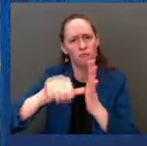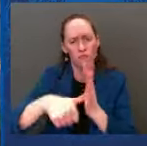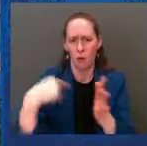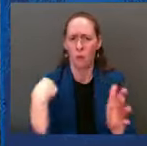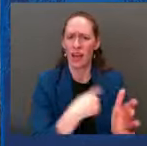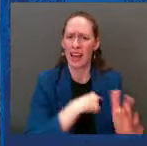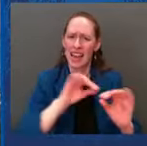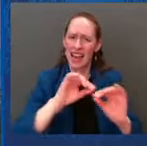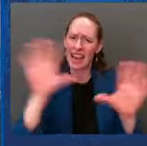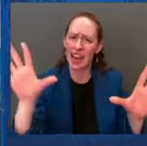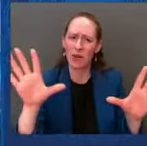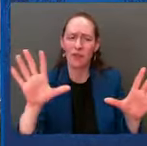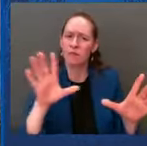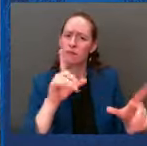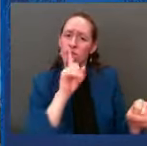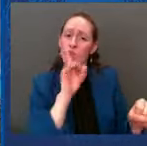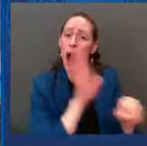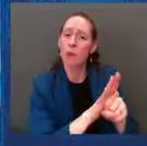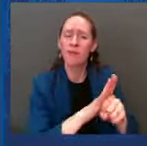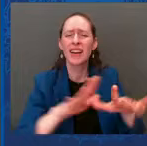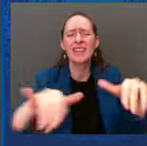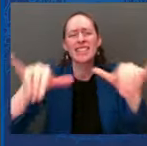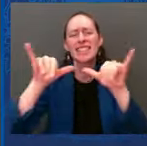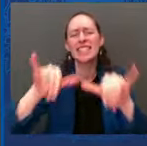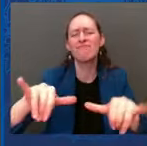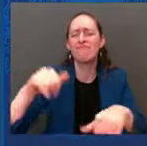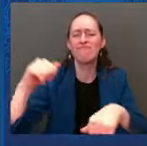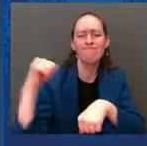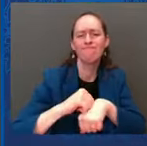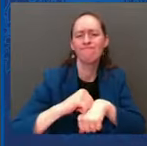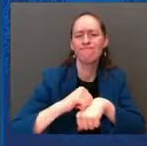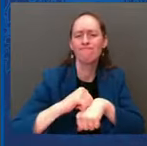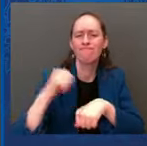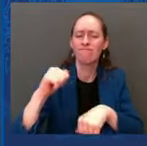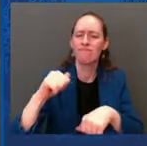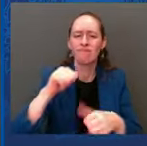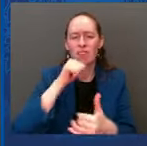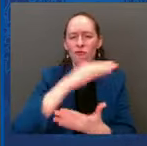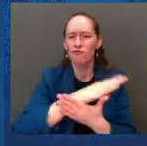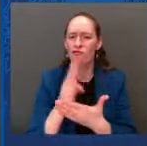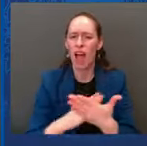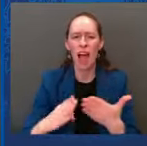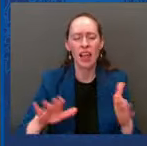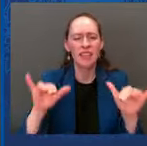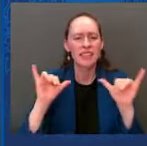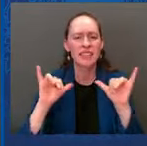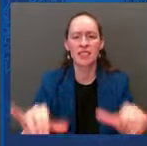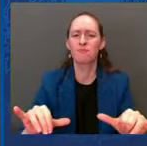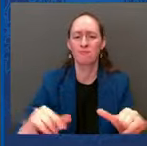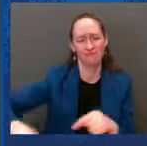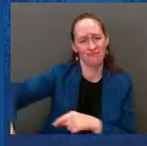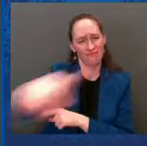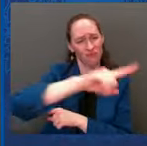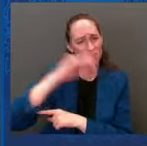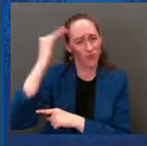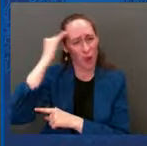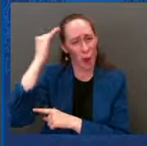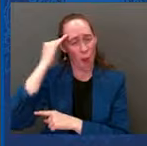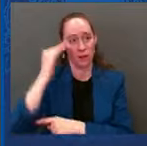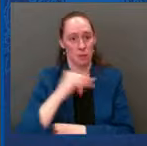And every member of NATO knows it, and Russia knows it as well. An attack against one is an attack against